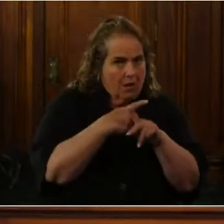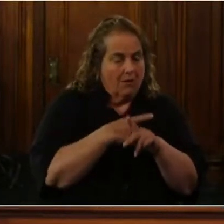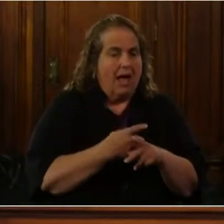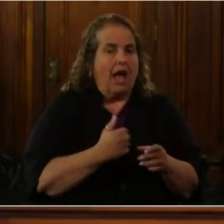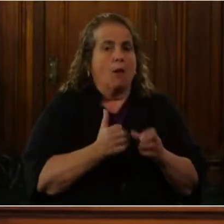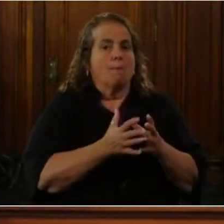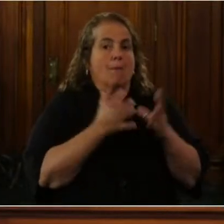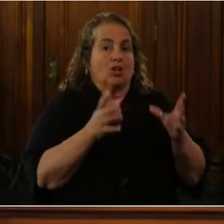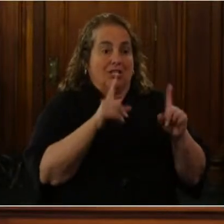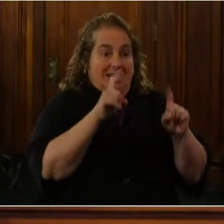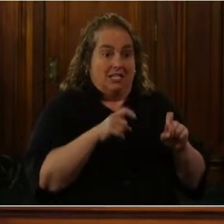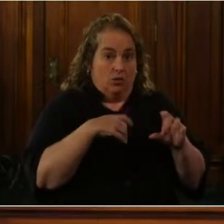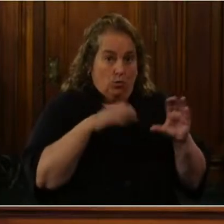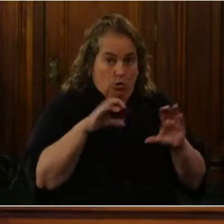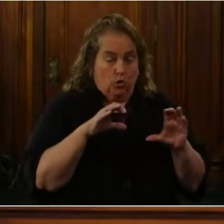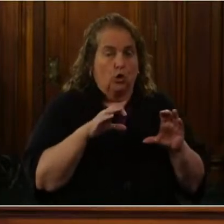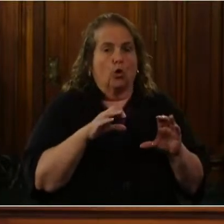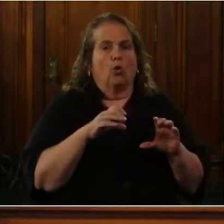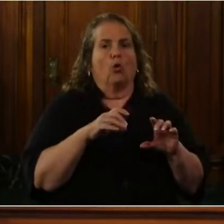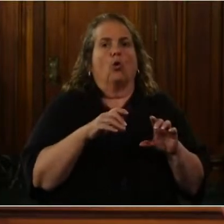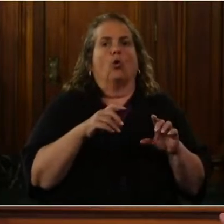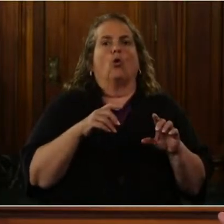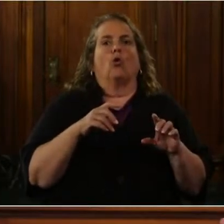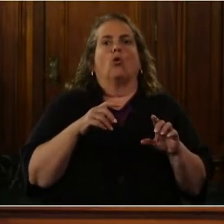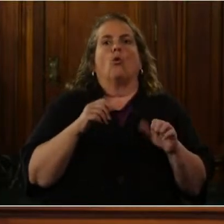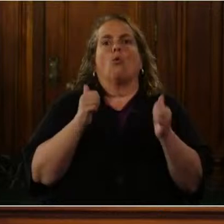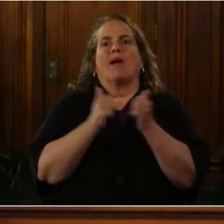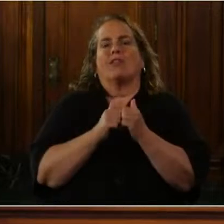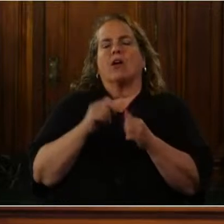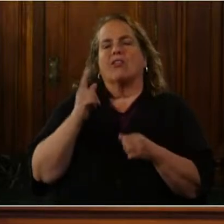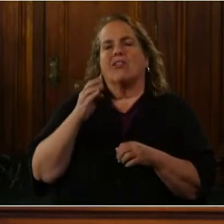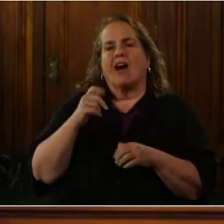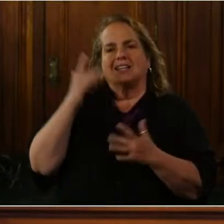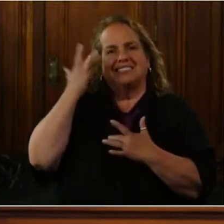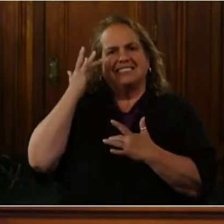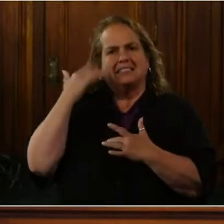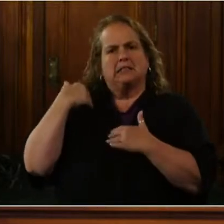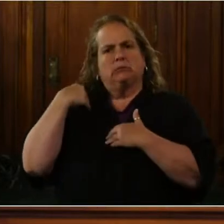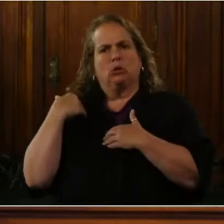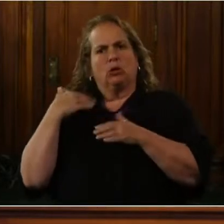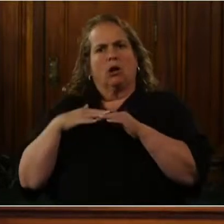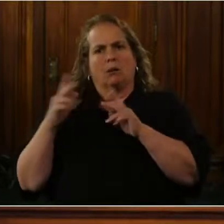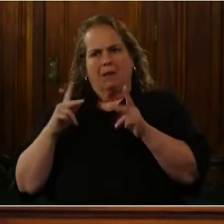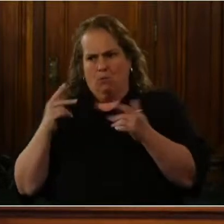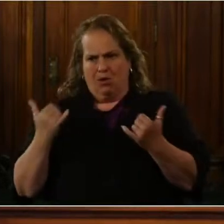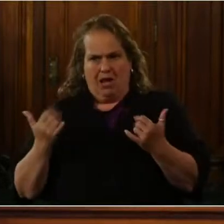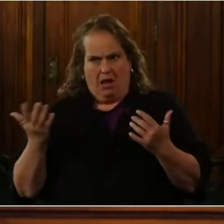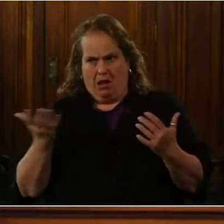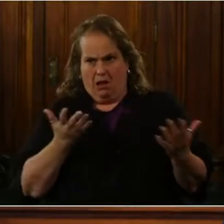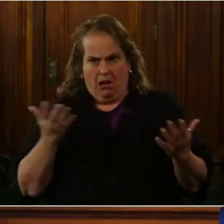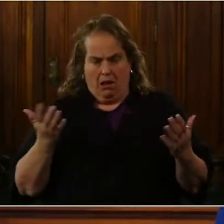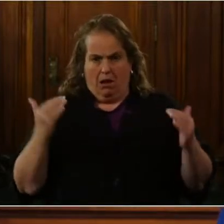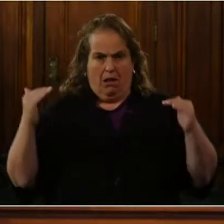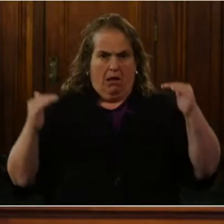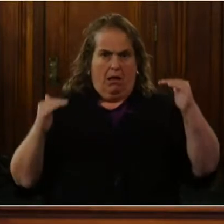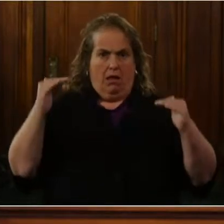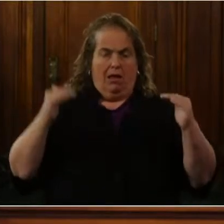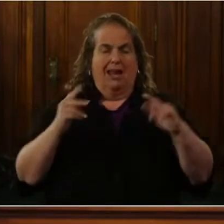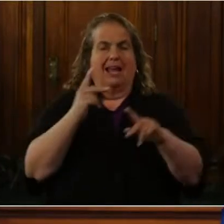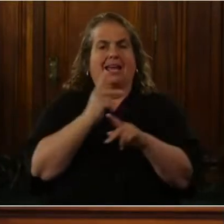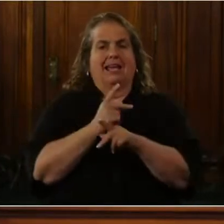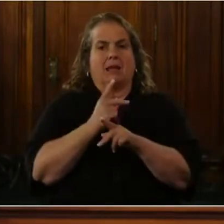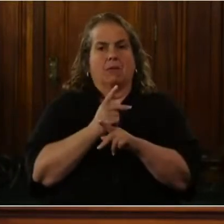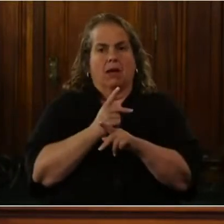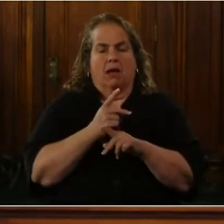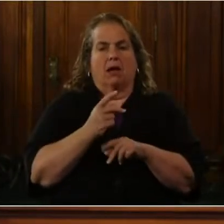relative to what the disease burden is. And there are other metrics looking at it from a different direction, which would be keeping your positivity